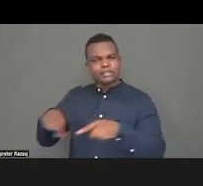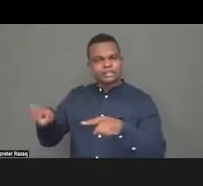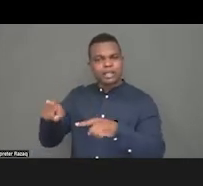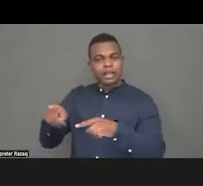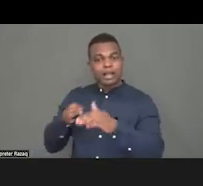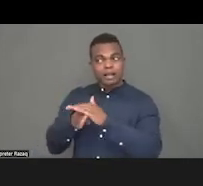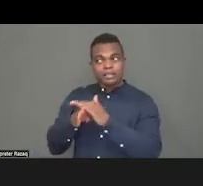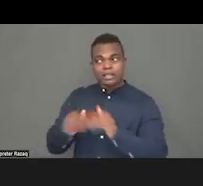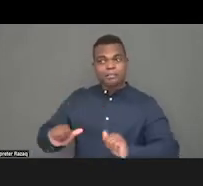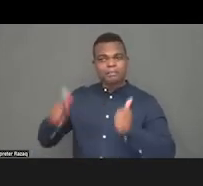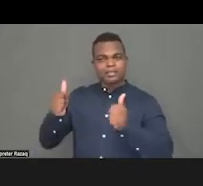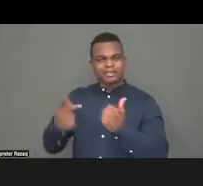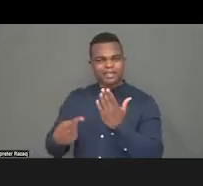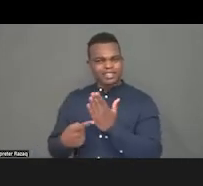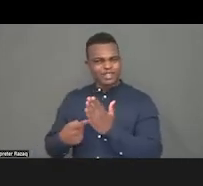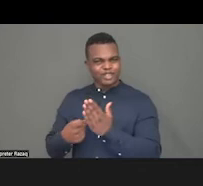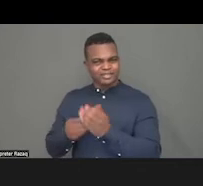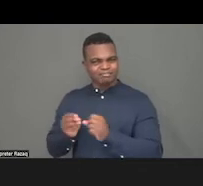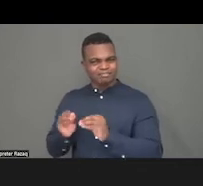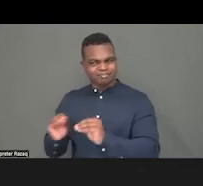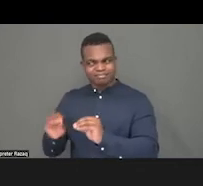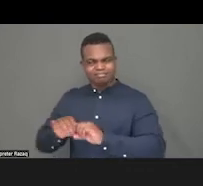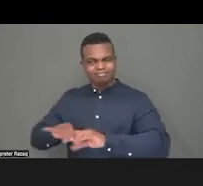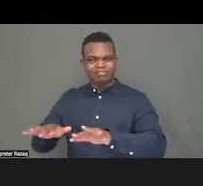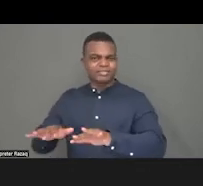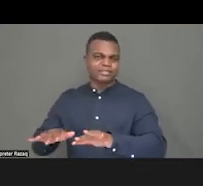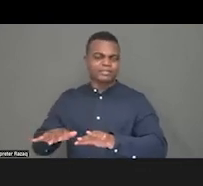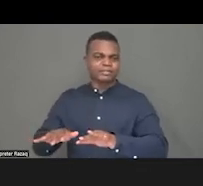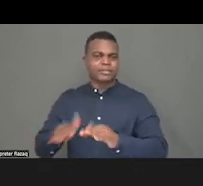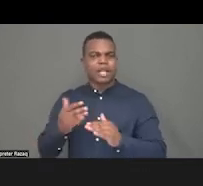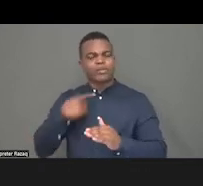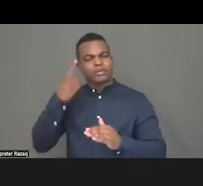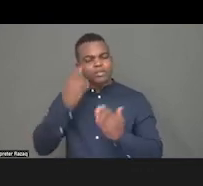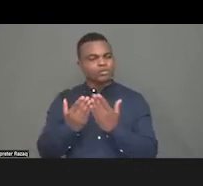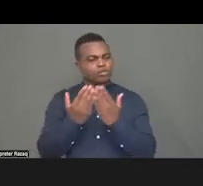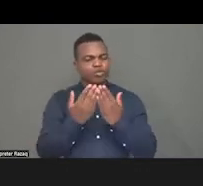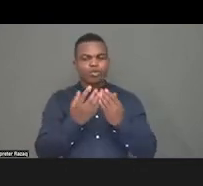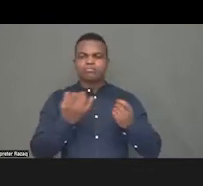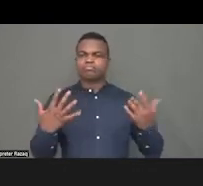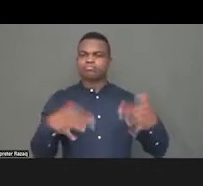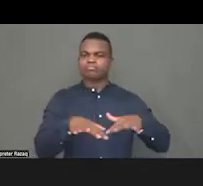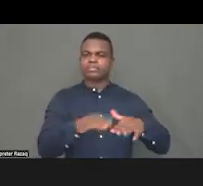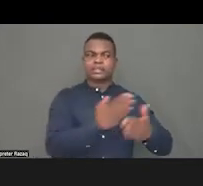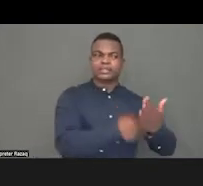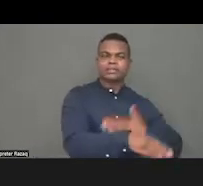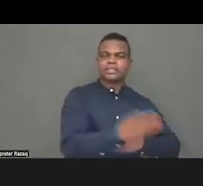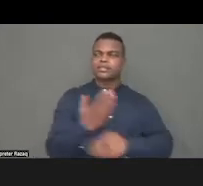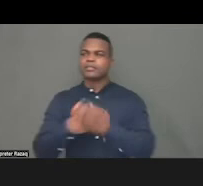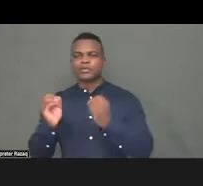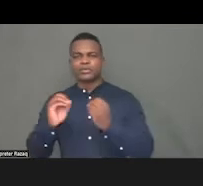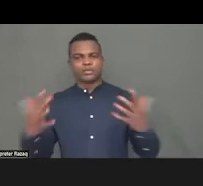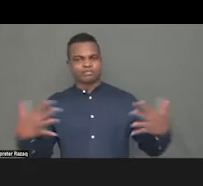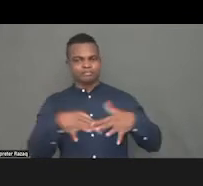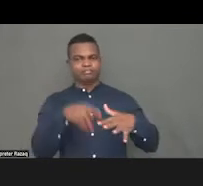to devices, internet availability, data packages, and accessible learning materials, which finally brings us to provision.